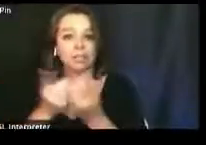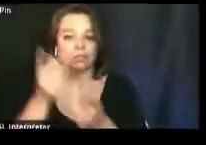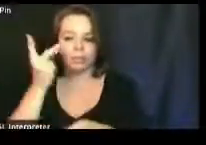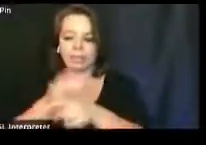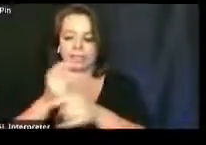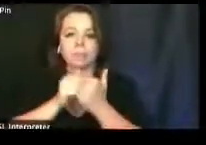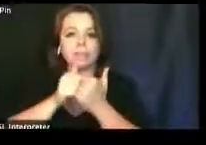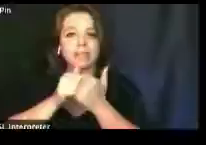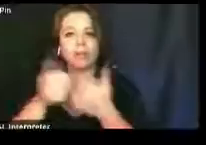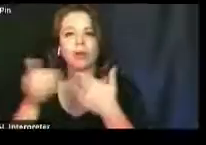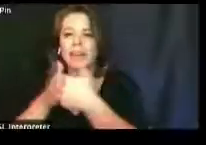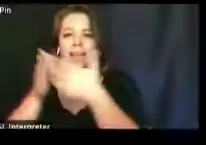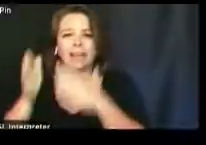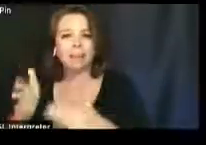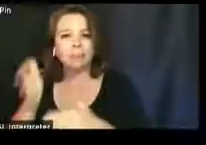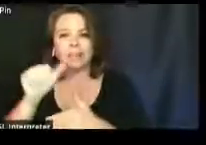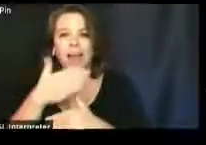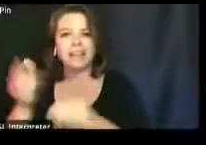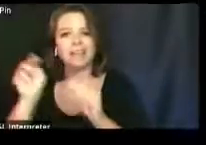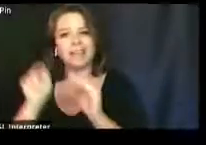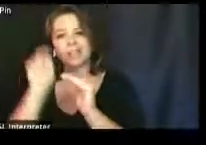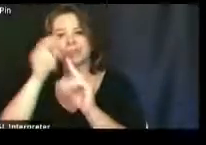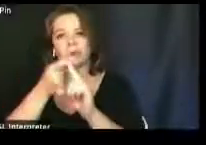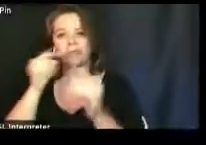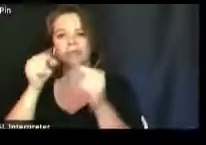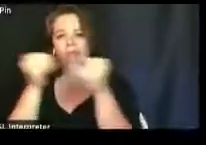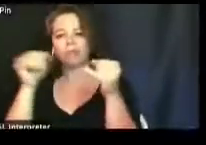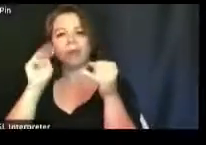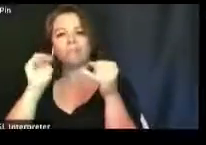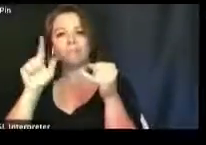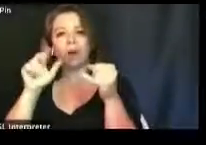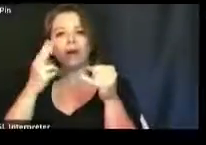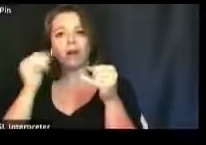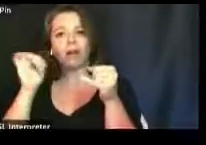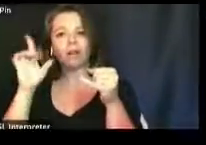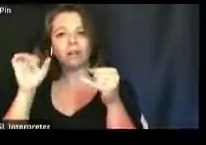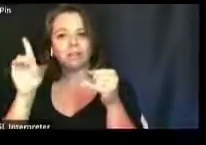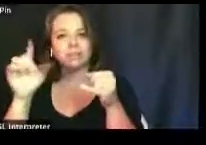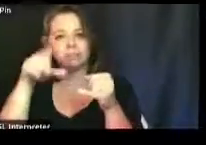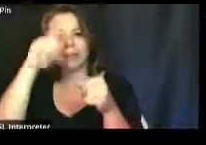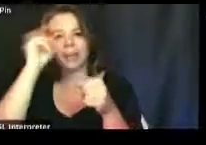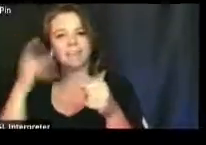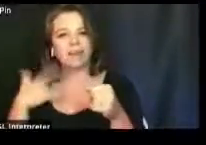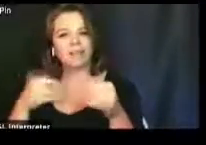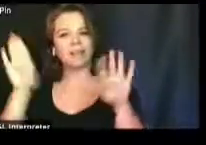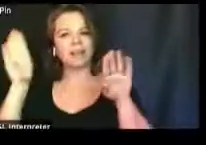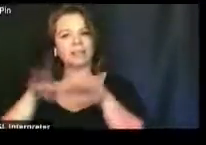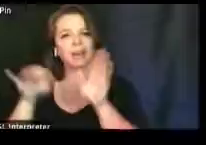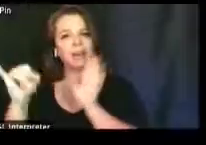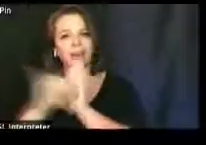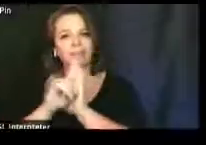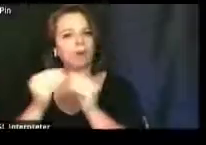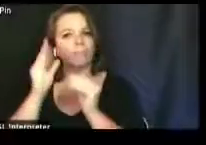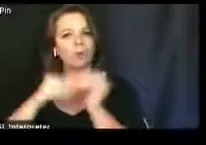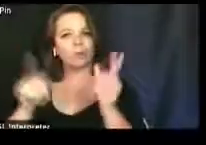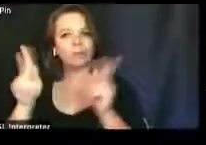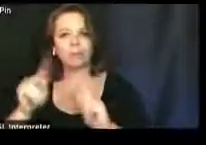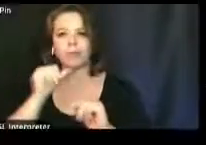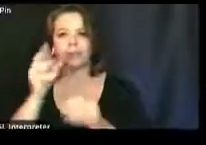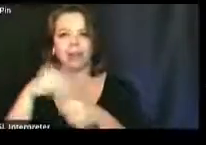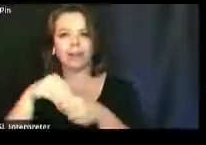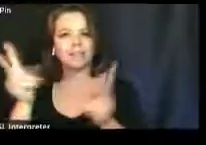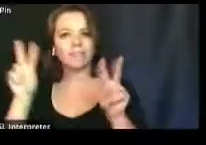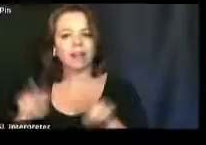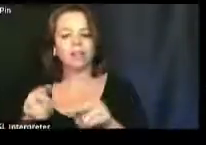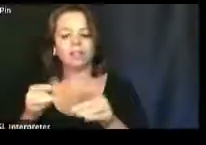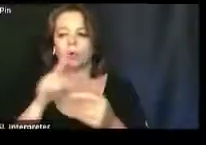neighbors, anything that's north of Mulholland, because I think the valley identification is more than those that are not in the valley. So the